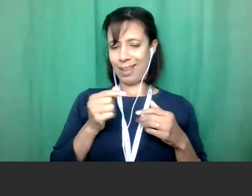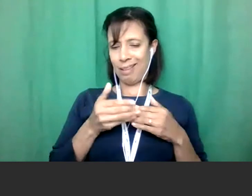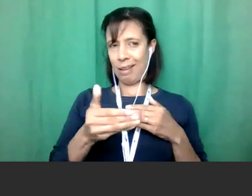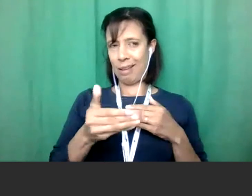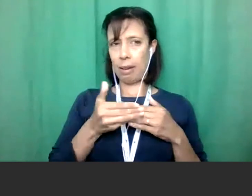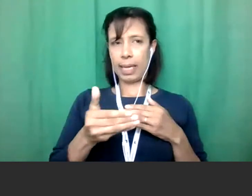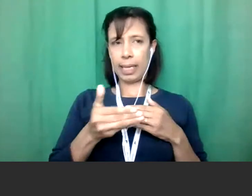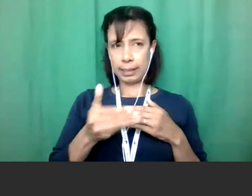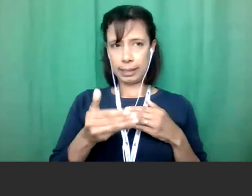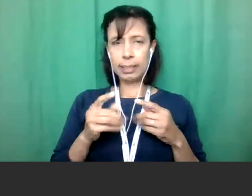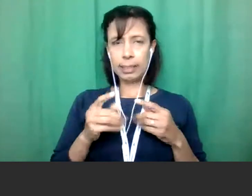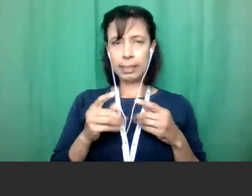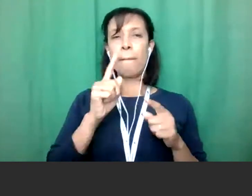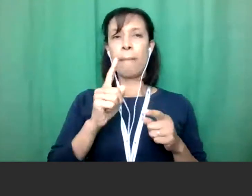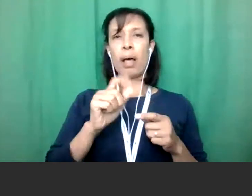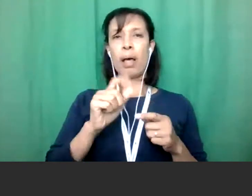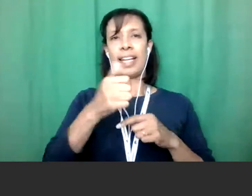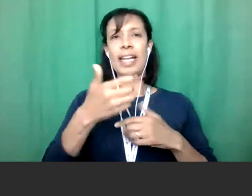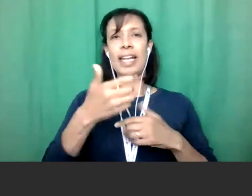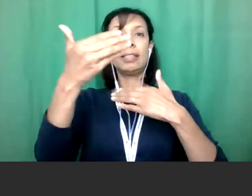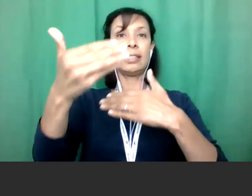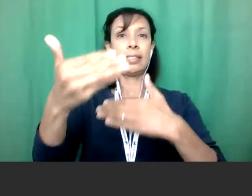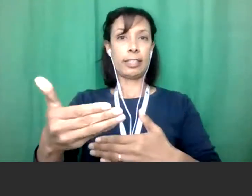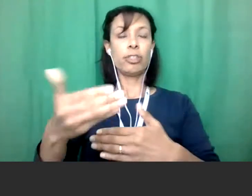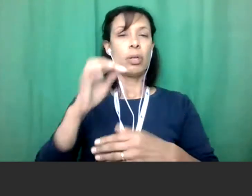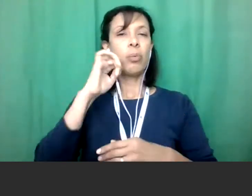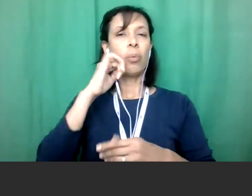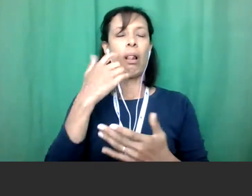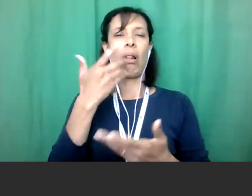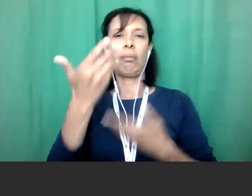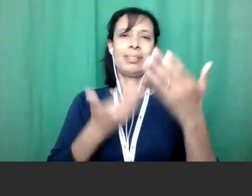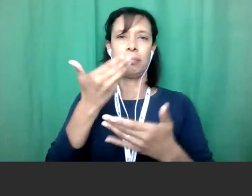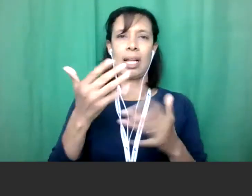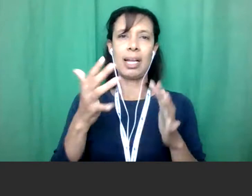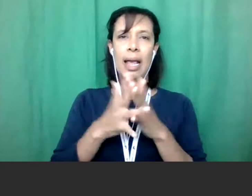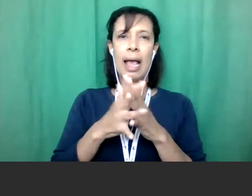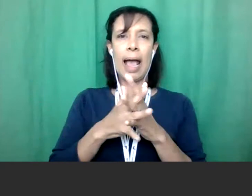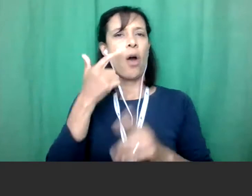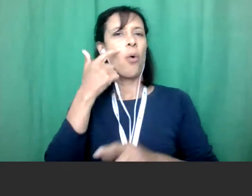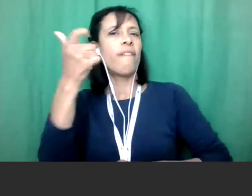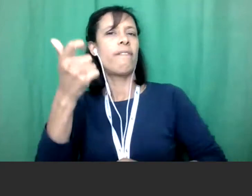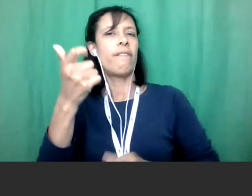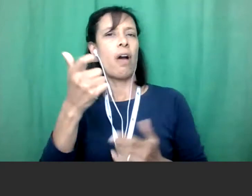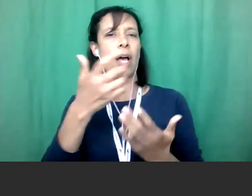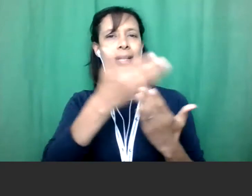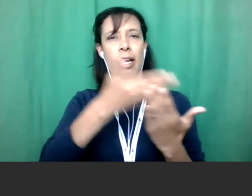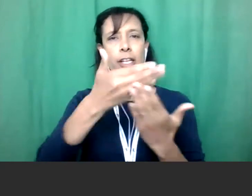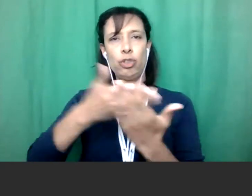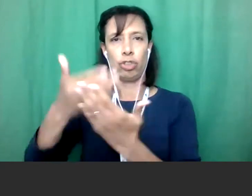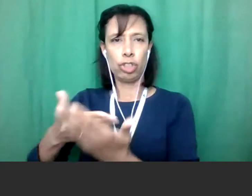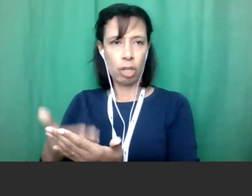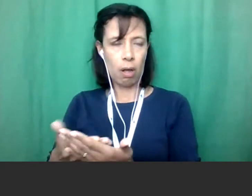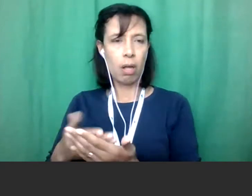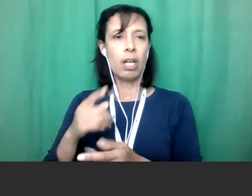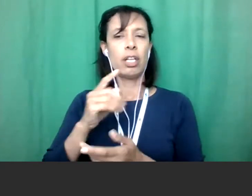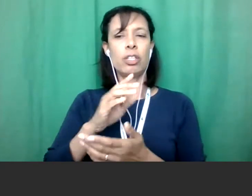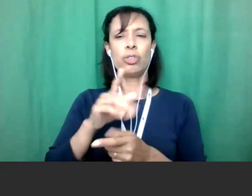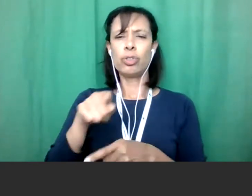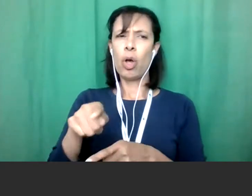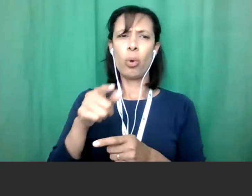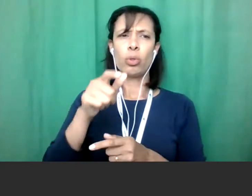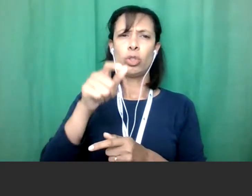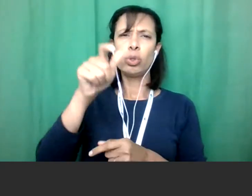talk in the next section on finding literature, and then there'll be a bit of space then. So Georgia, if you wanted to ask me about,